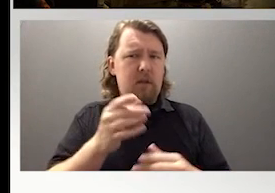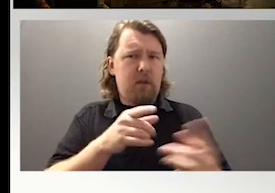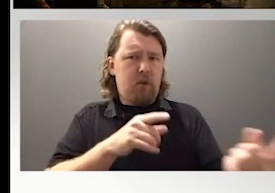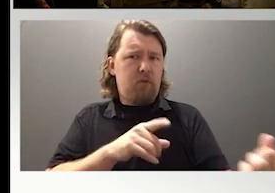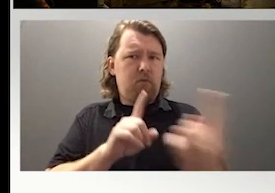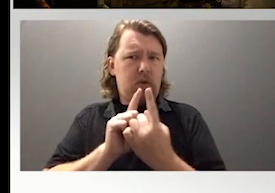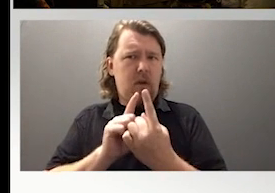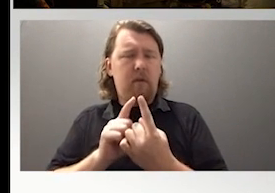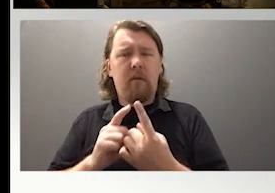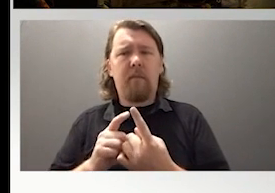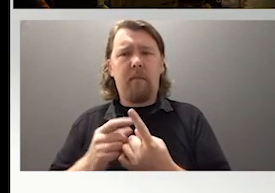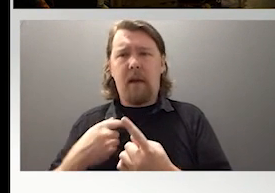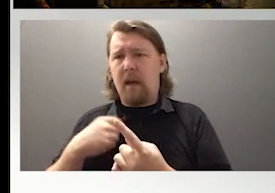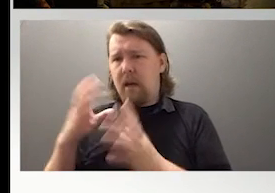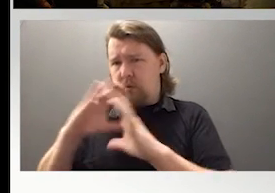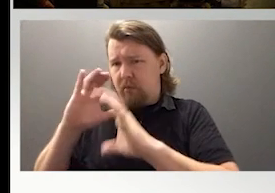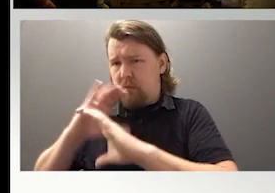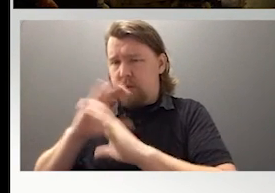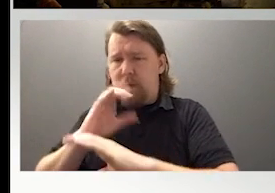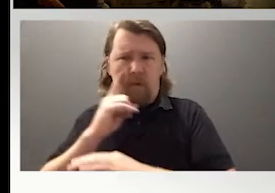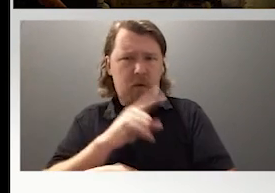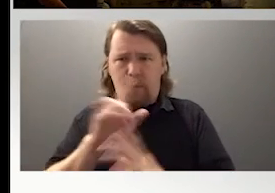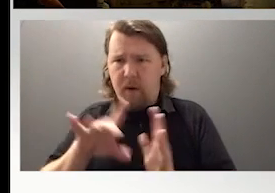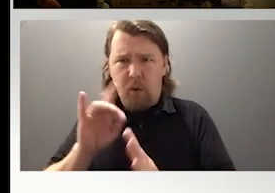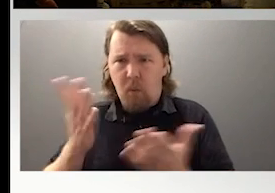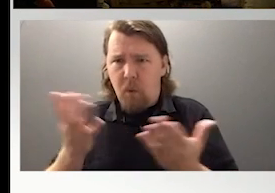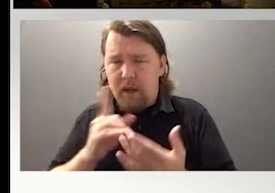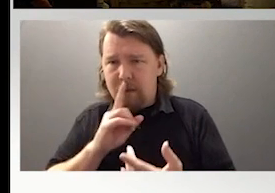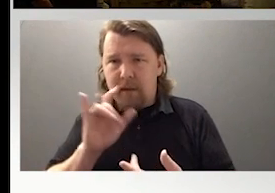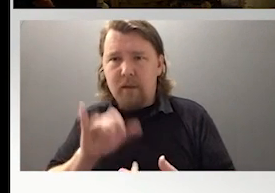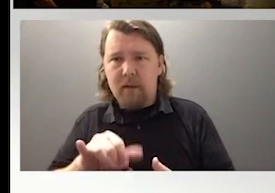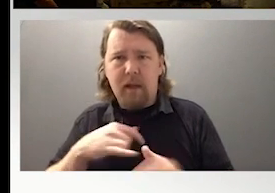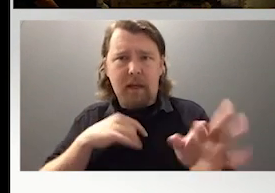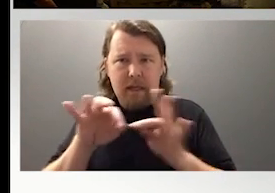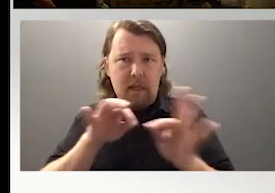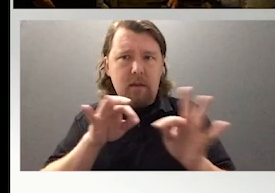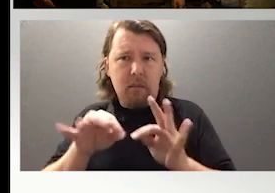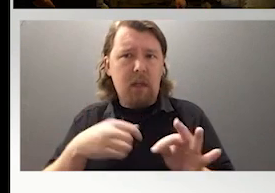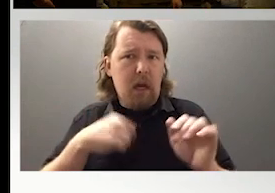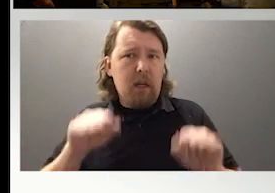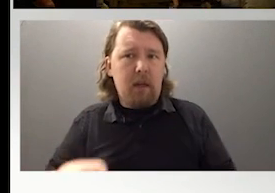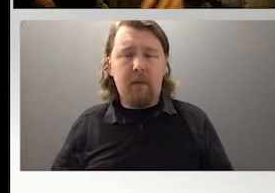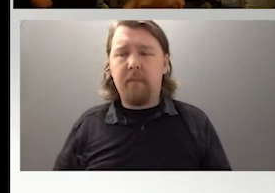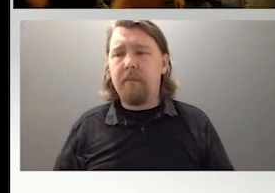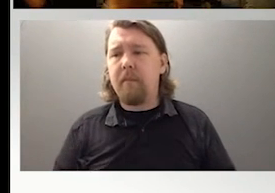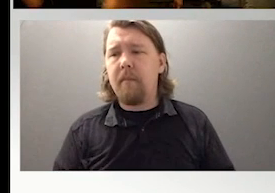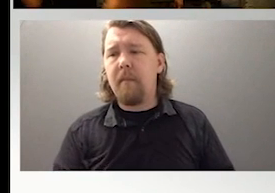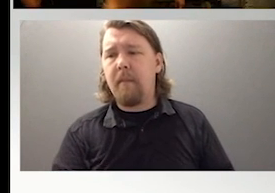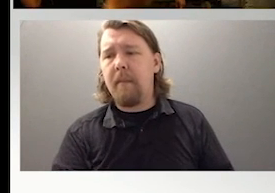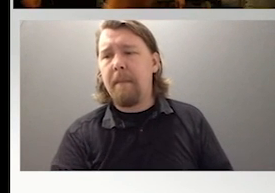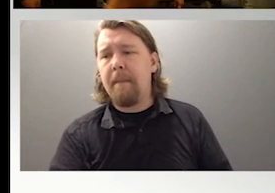and I'll be happy to find out what that was about and explain it to you.